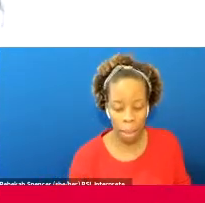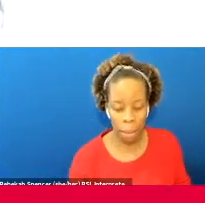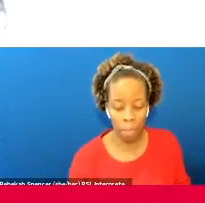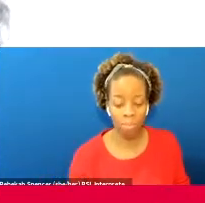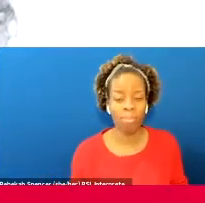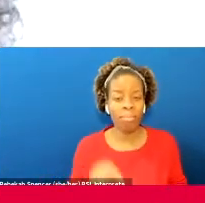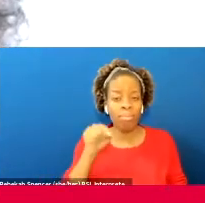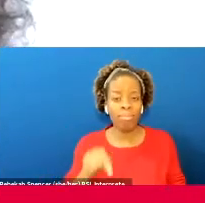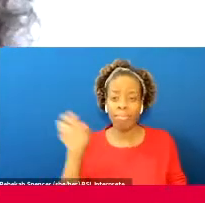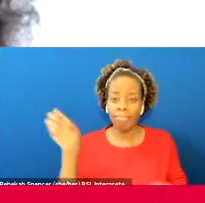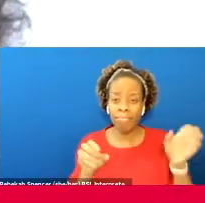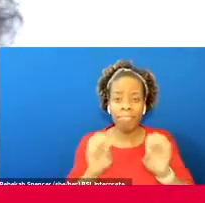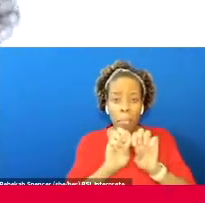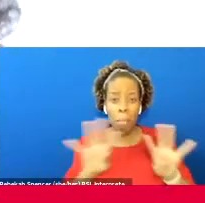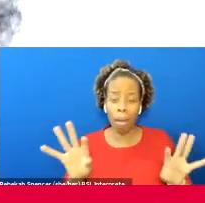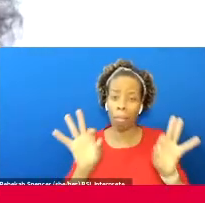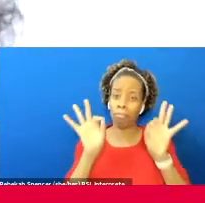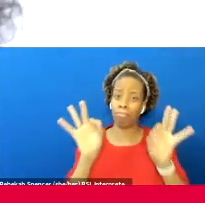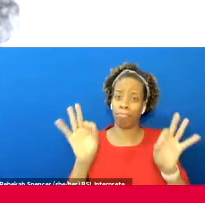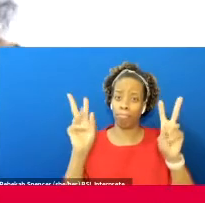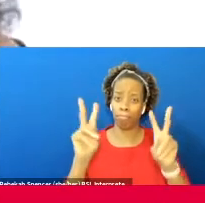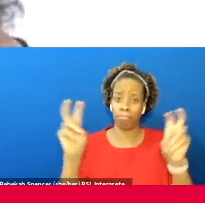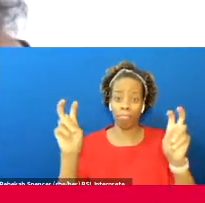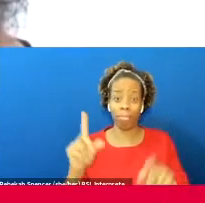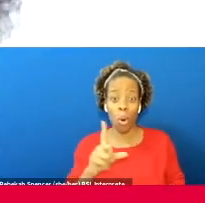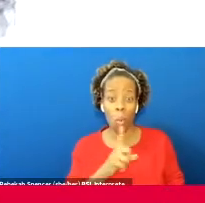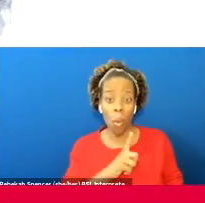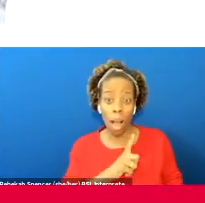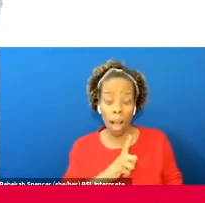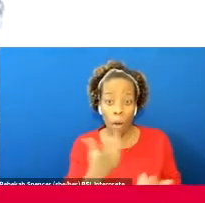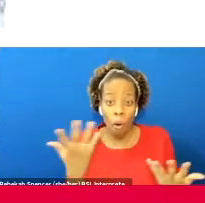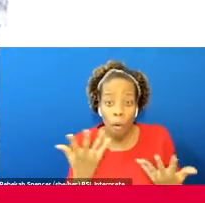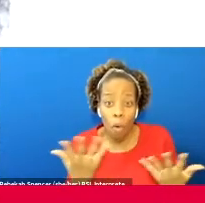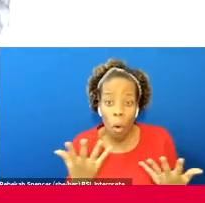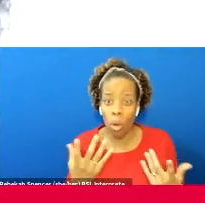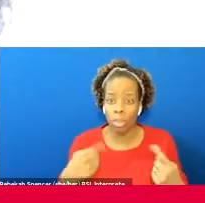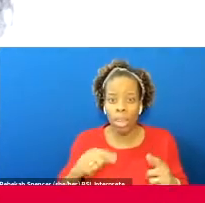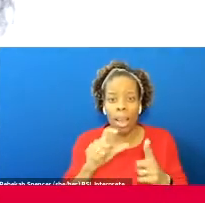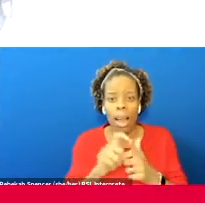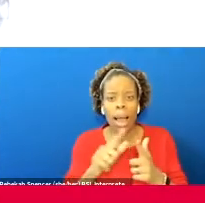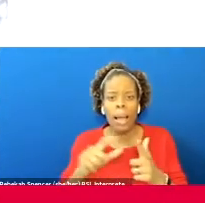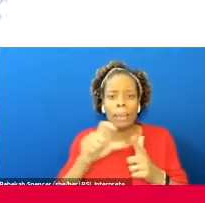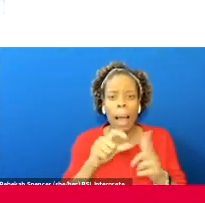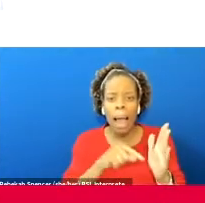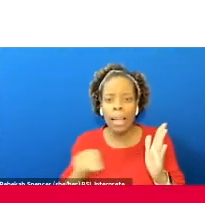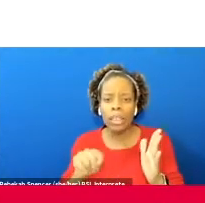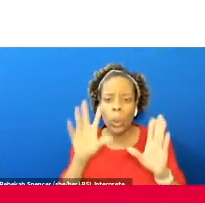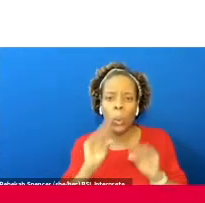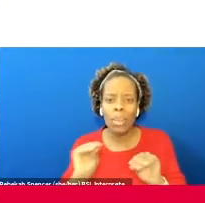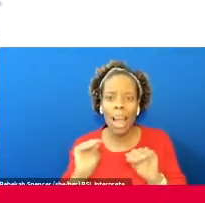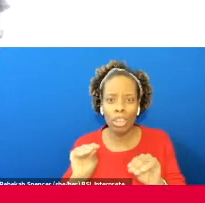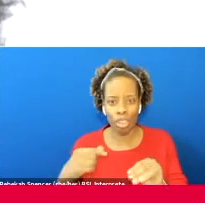panel is very aptly named, especially considering just like what education is all about. So I feel